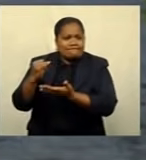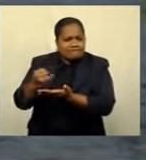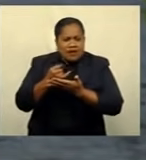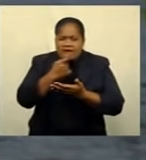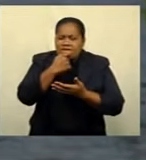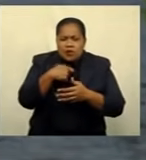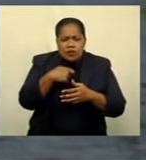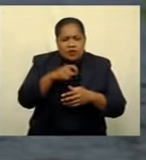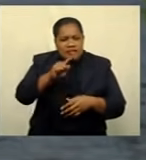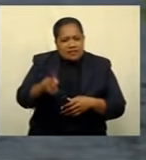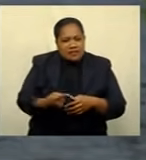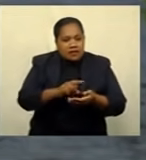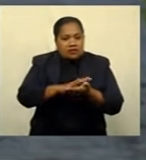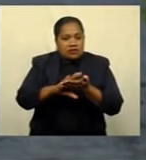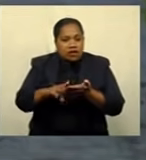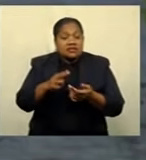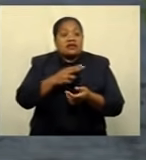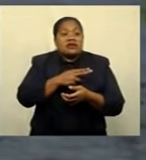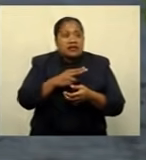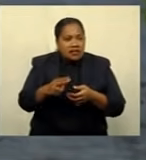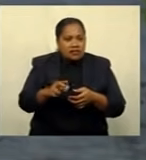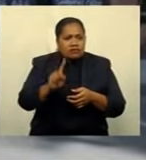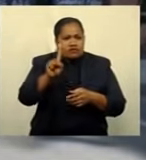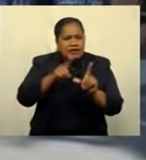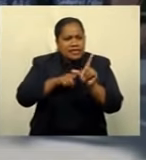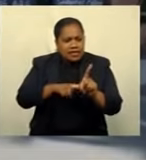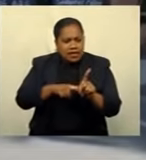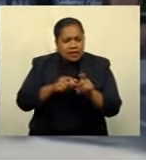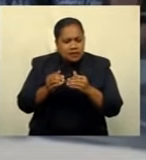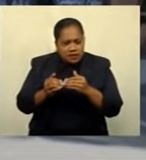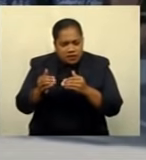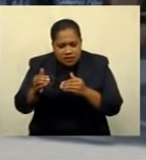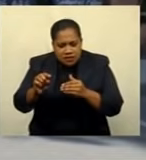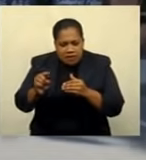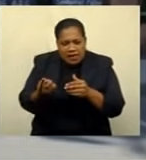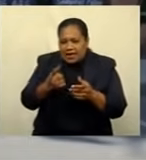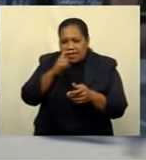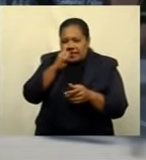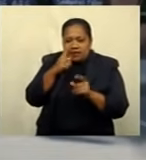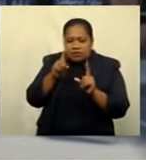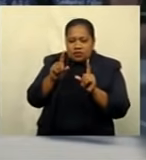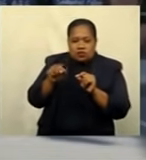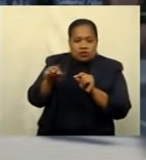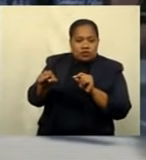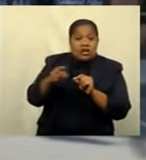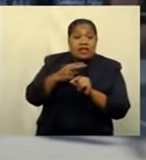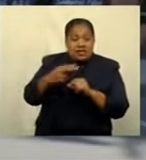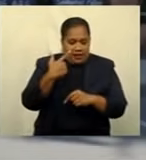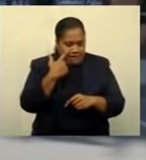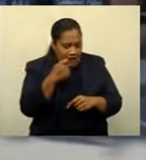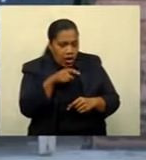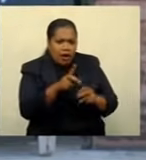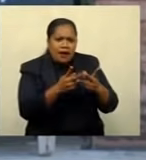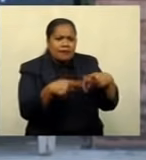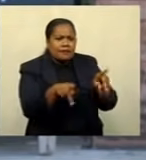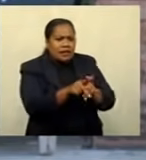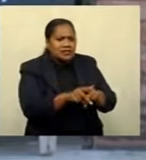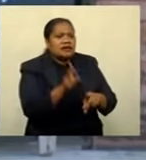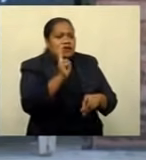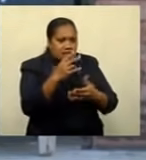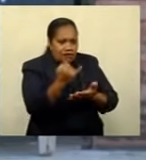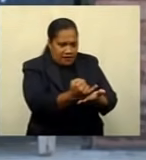$1,000. Then I ran that one year, but I couldn't make it that way. Then I found this place, and I invested